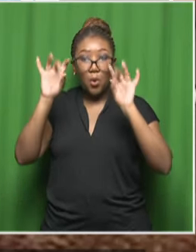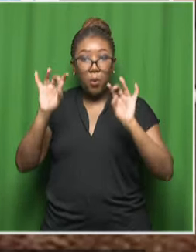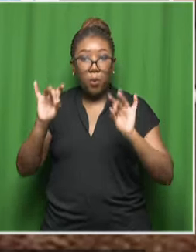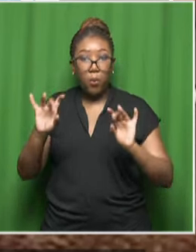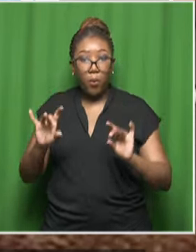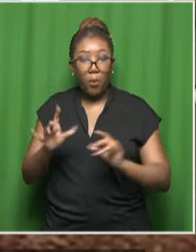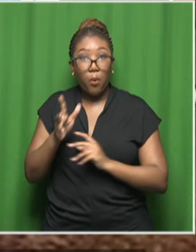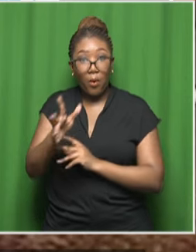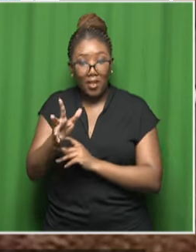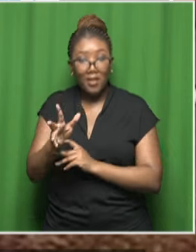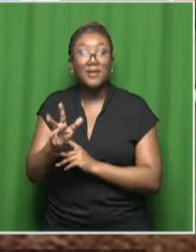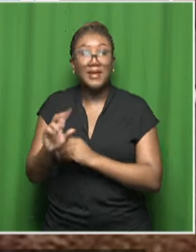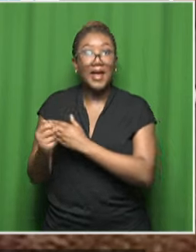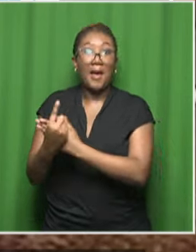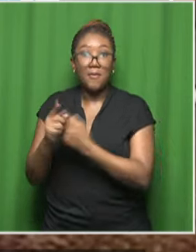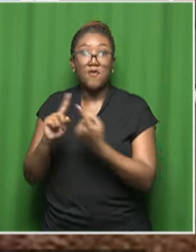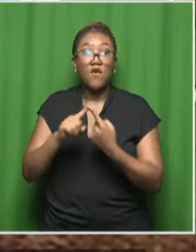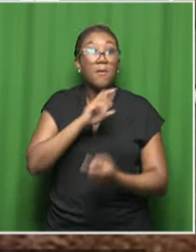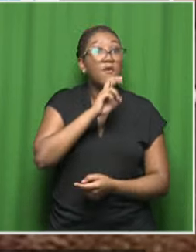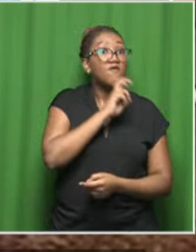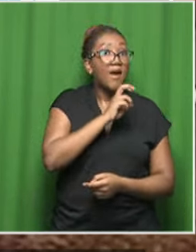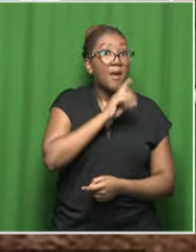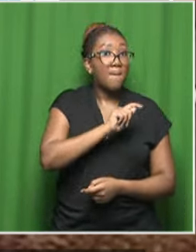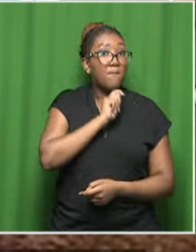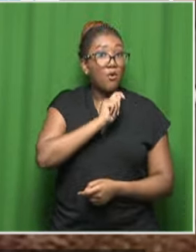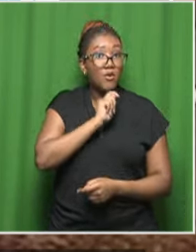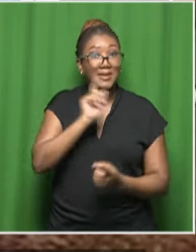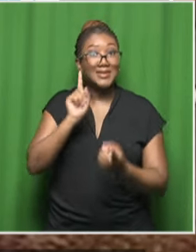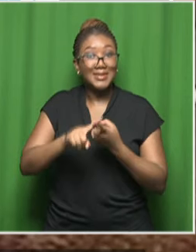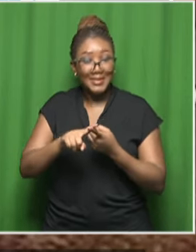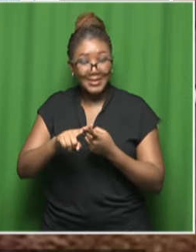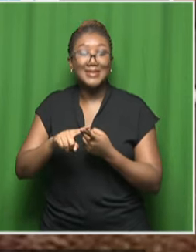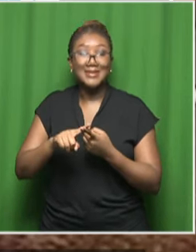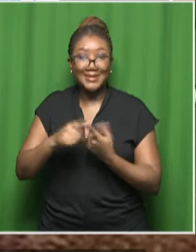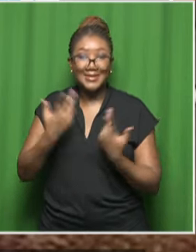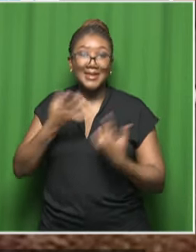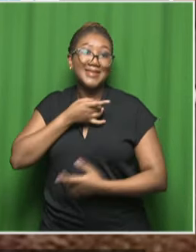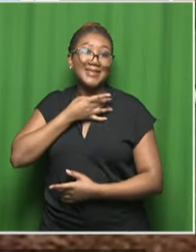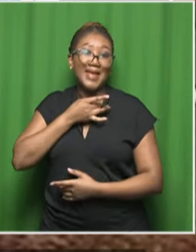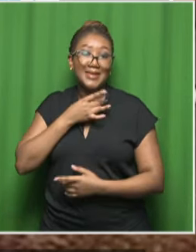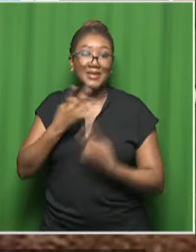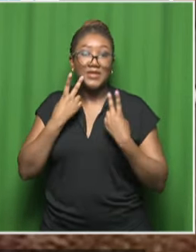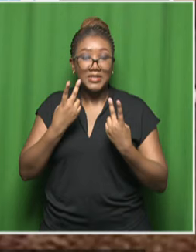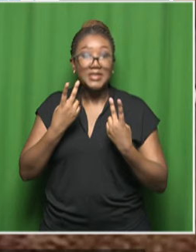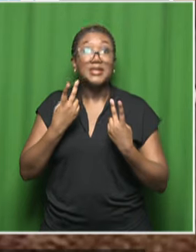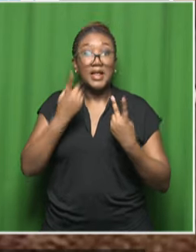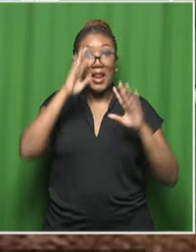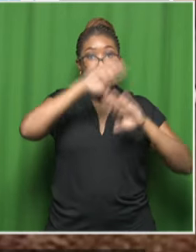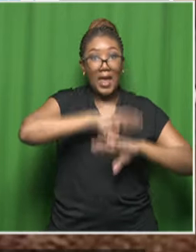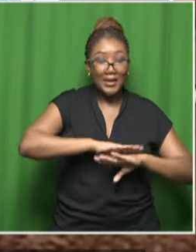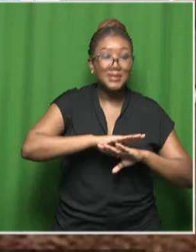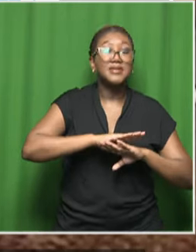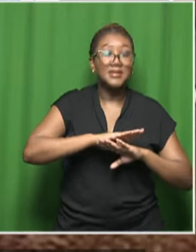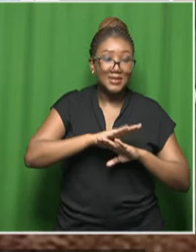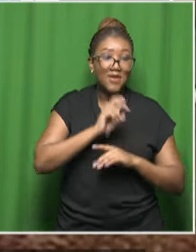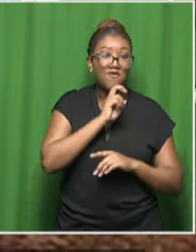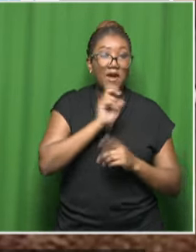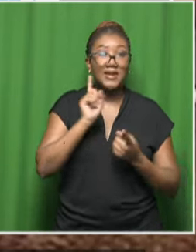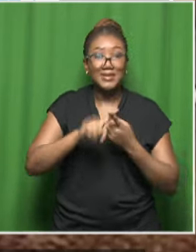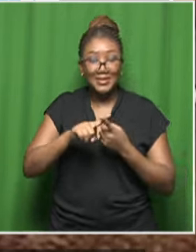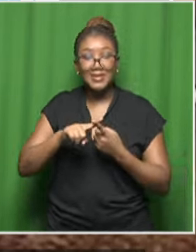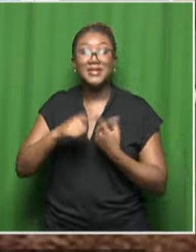possible from this morning. So that was from Friday morning into Saturday. And that's exactly when it came, overnight Friday into Saturday, between